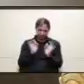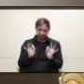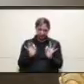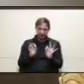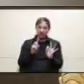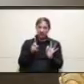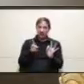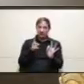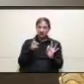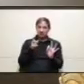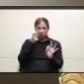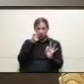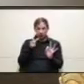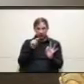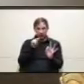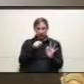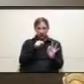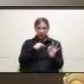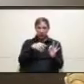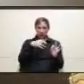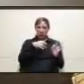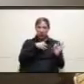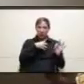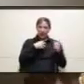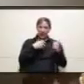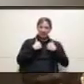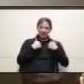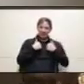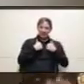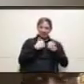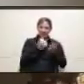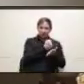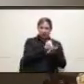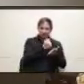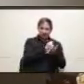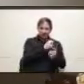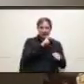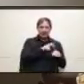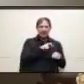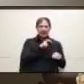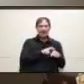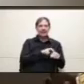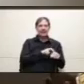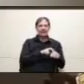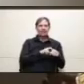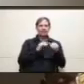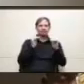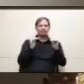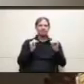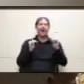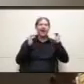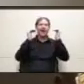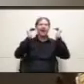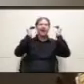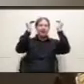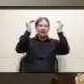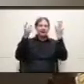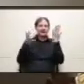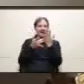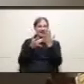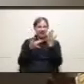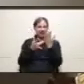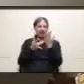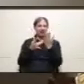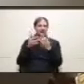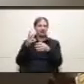areas in terms of reconciling your asset registers that requires a higher technical acumen where you need